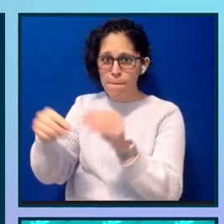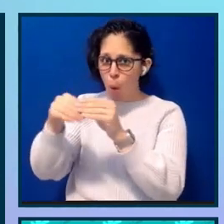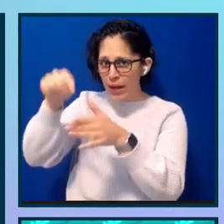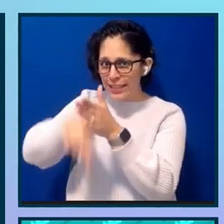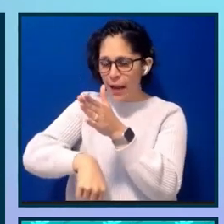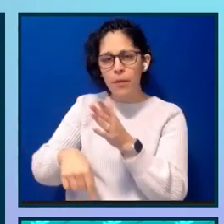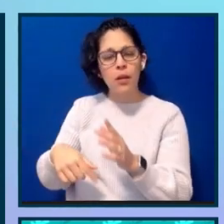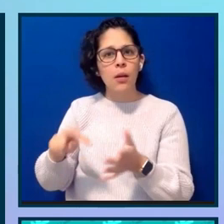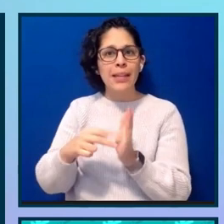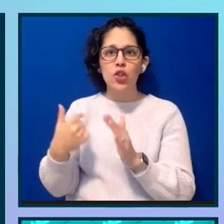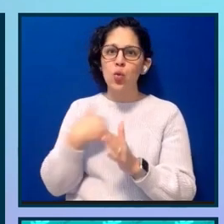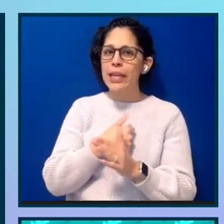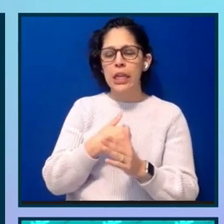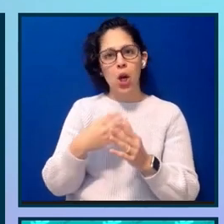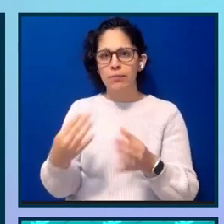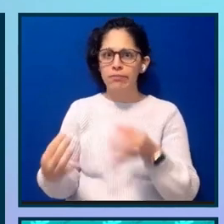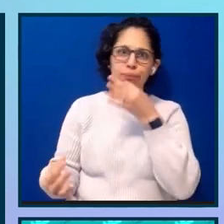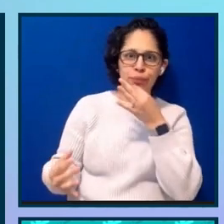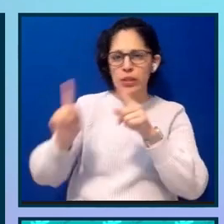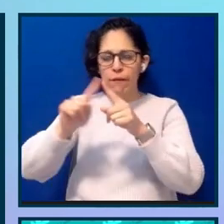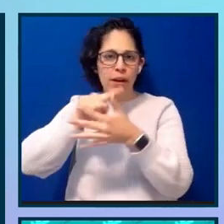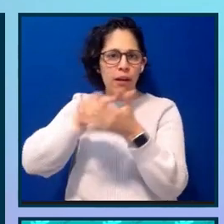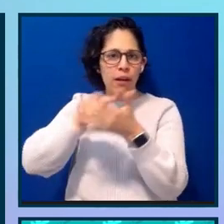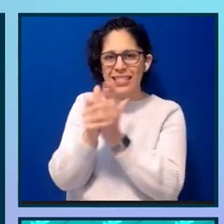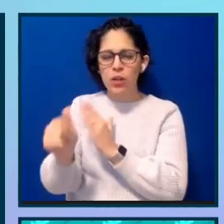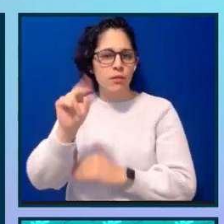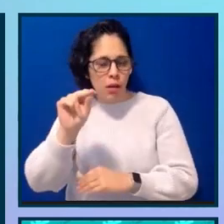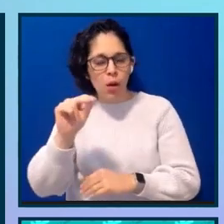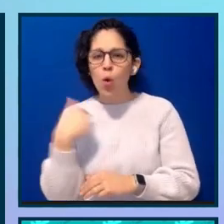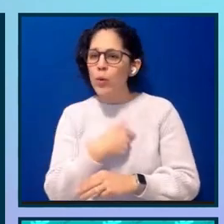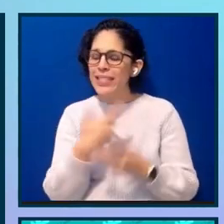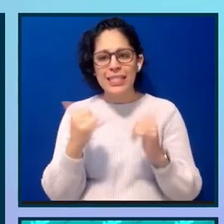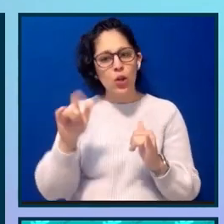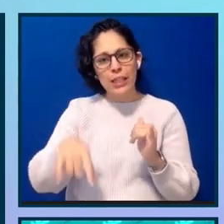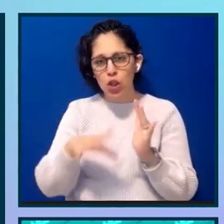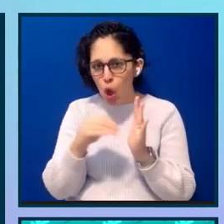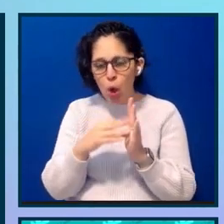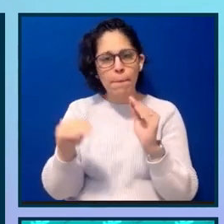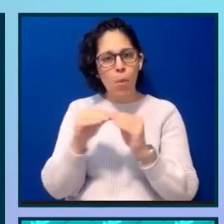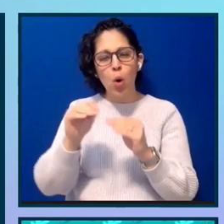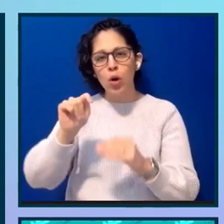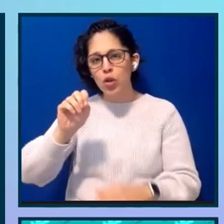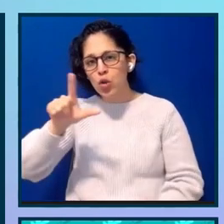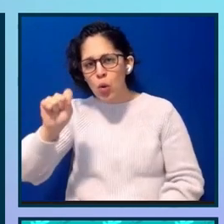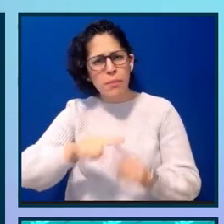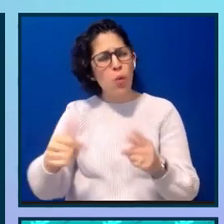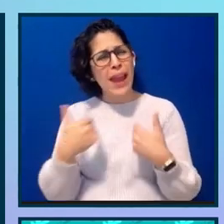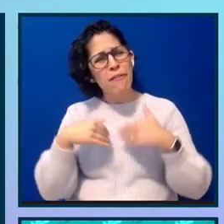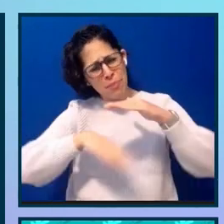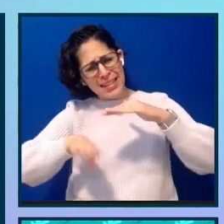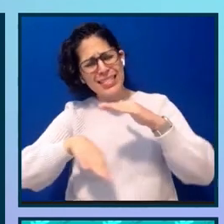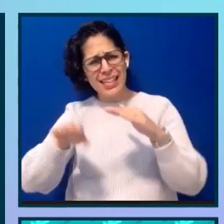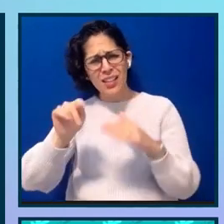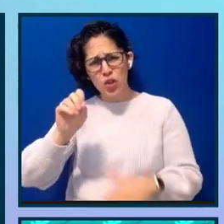line to walk for developers. We do need to learn more tools. However, there are basic tools like HTML that we should make